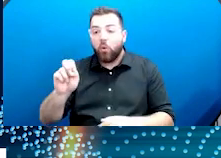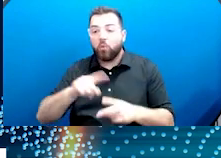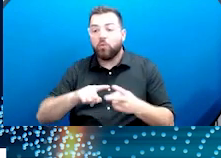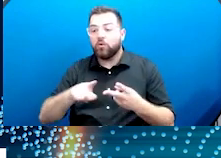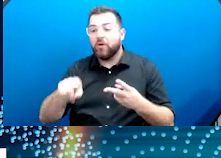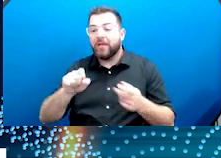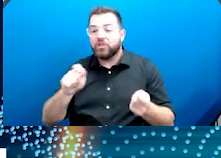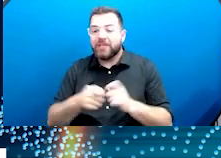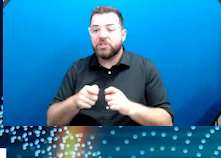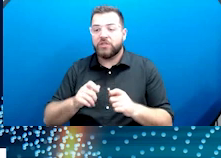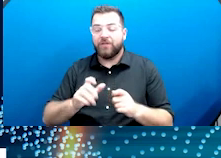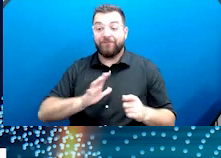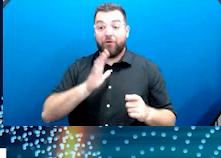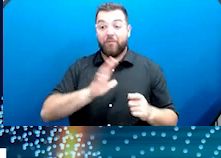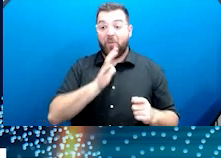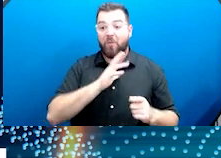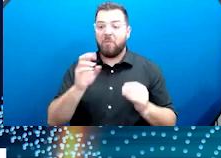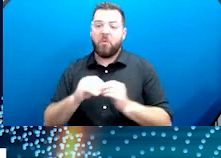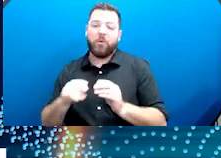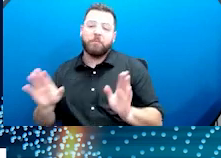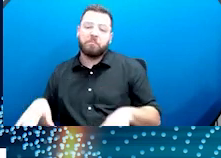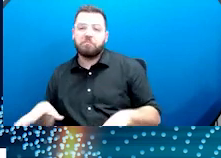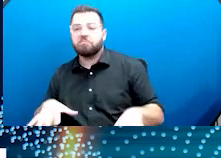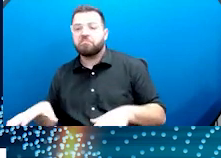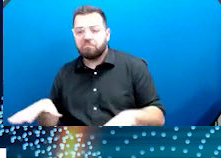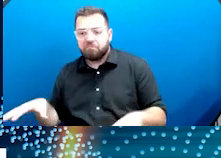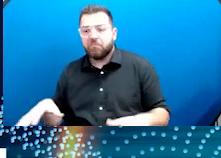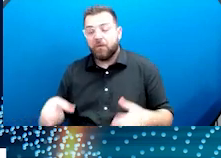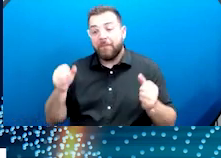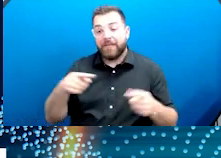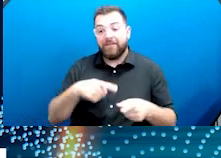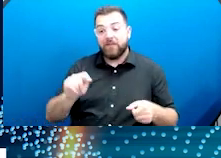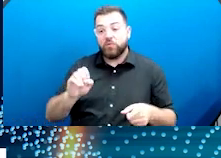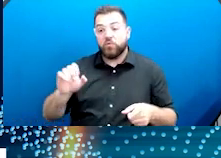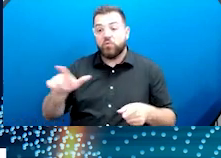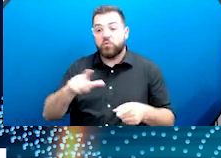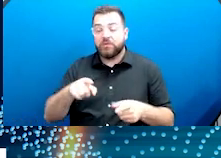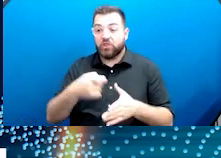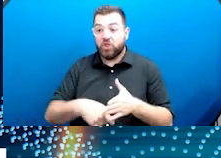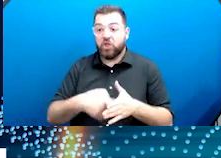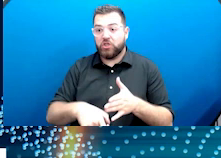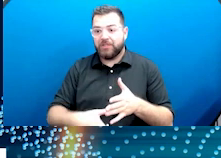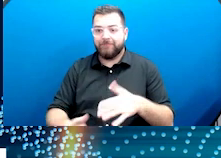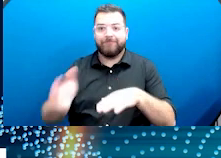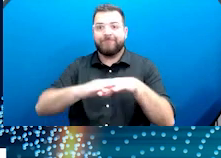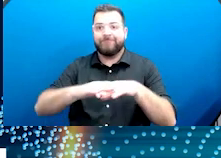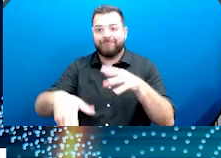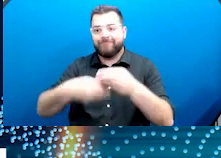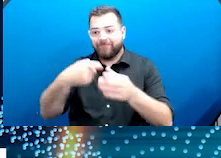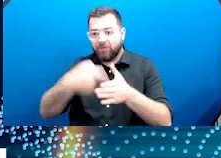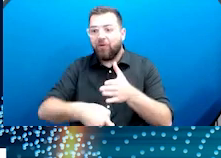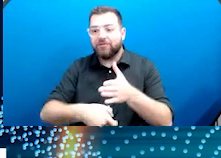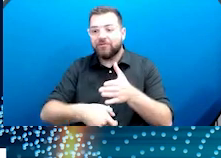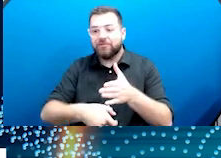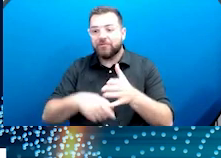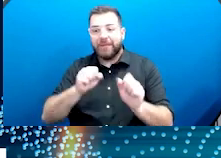As I had mentioned earlier, a lot of these tools, they're they charge an additional fee to access the AI